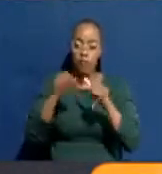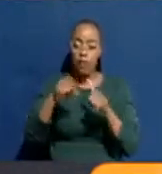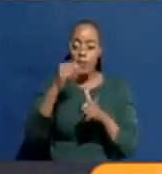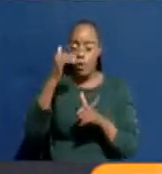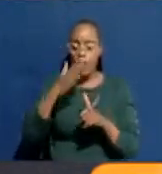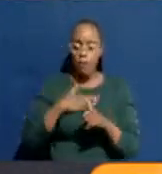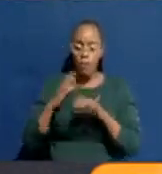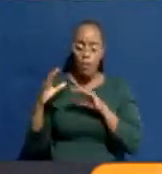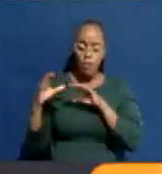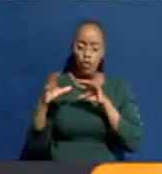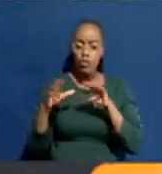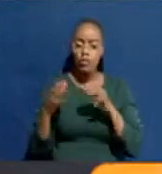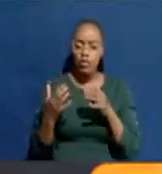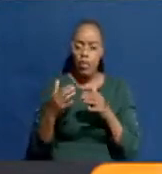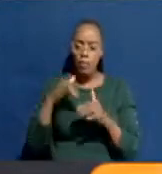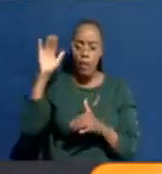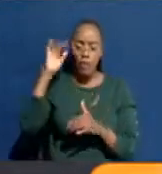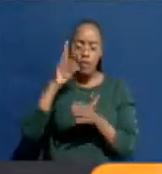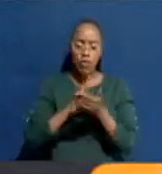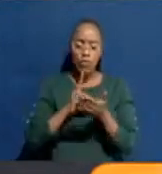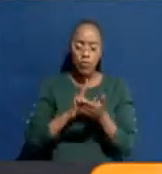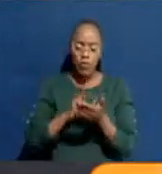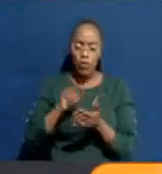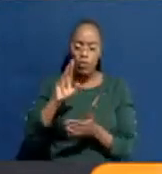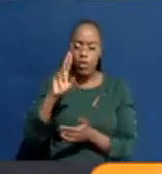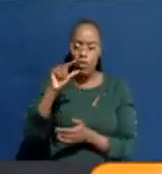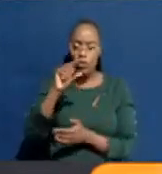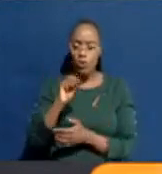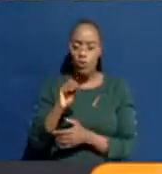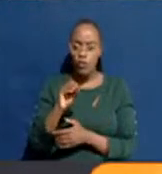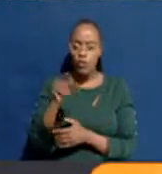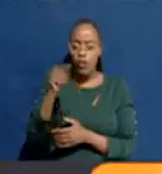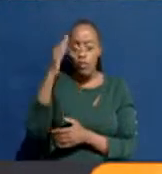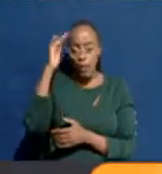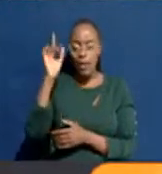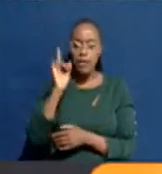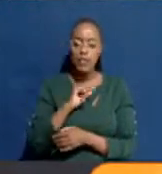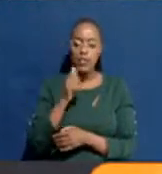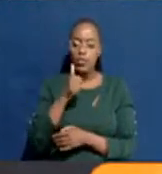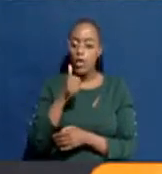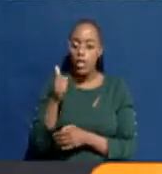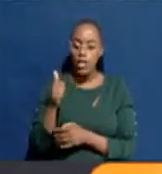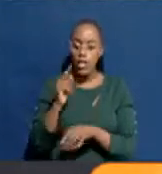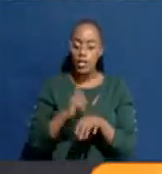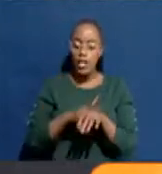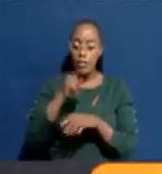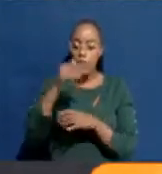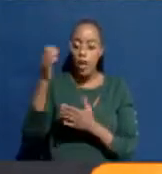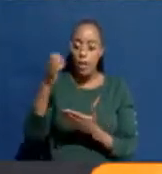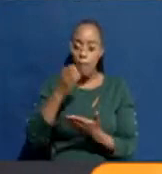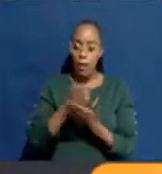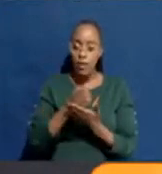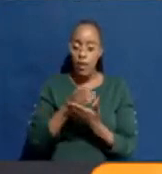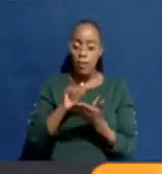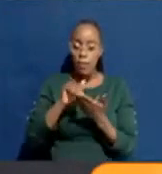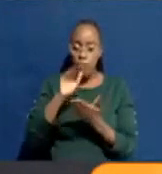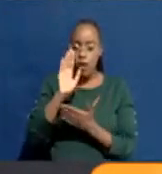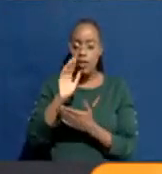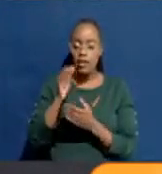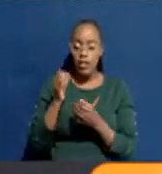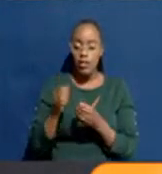am I being forced, and I've heard it from Dr. Rugo. Dr. Rugo here knows when you are employed, and especially in formal